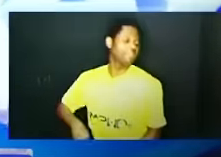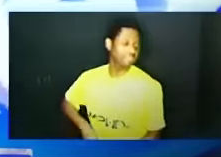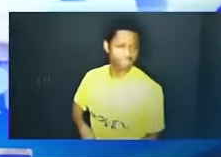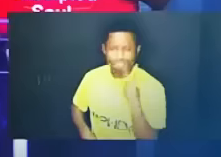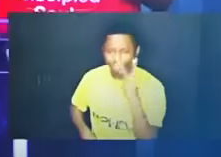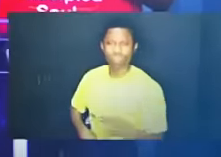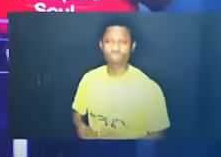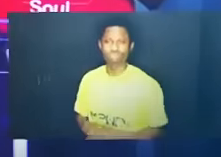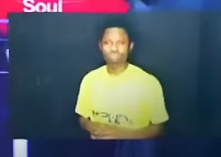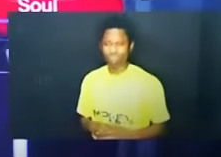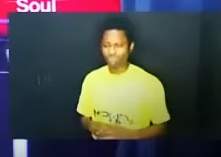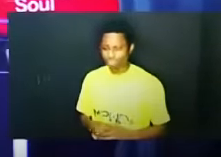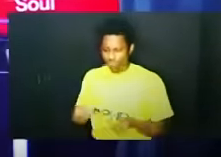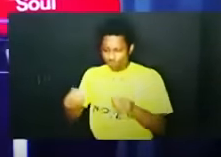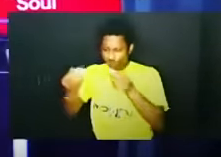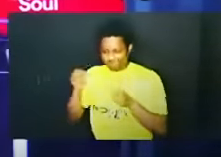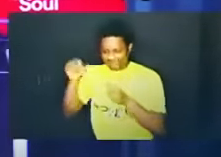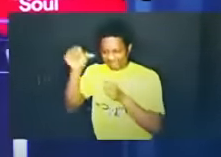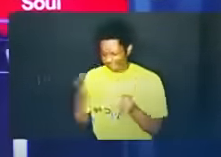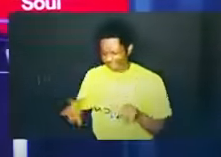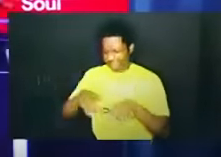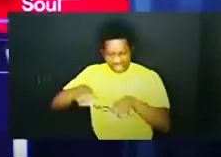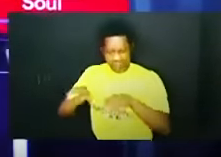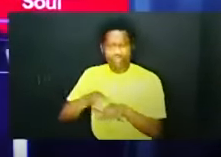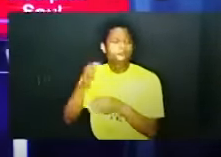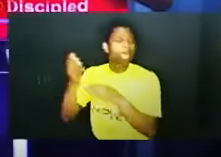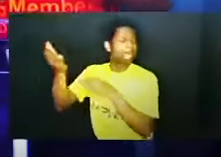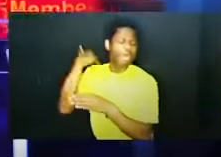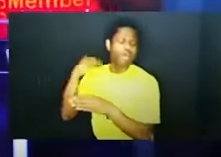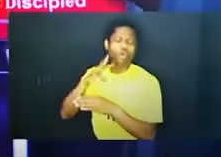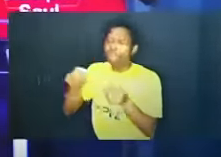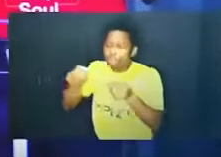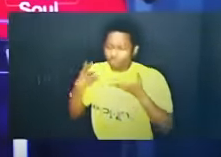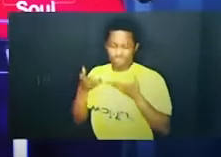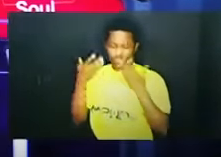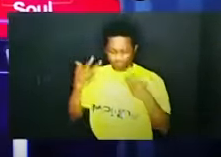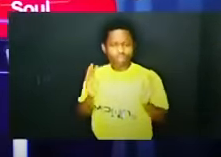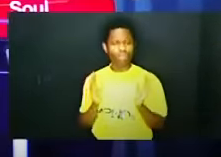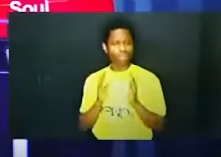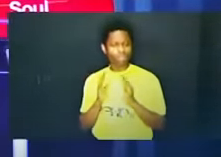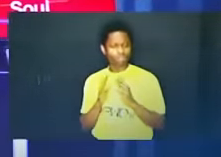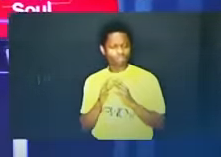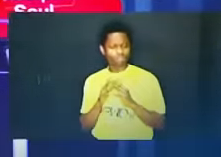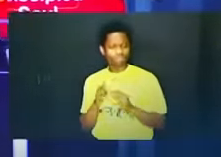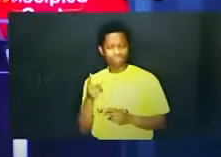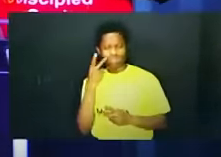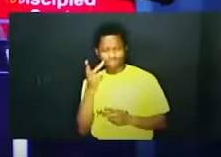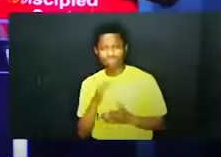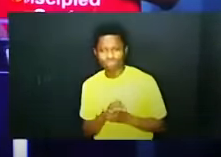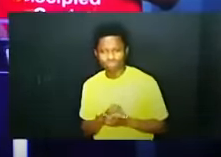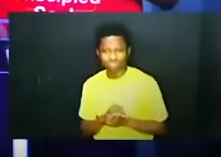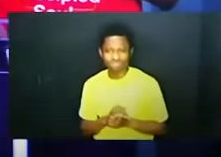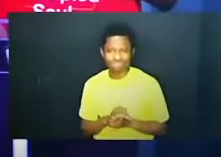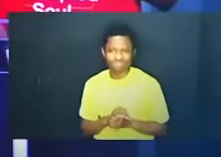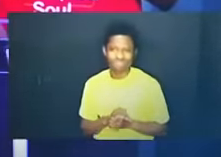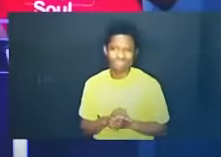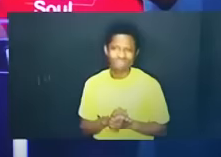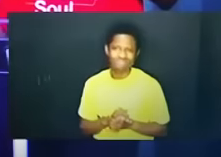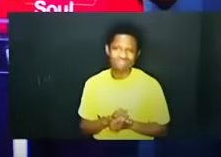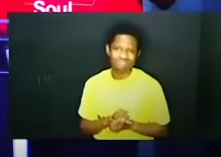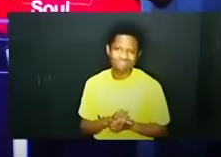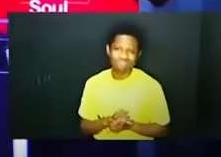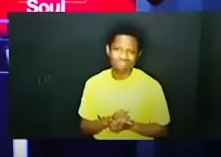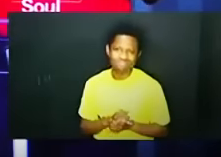He told me everything that I've ever done. Maybe she should have asked, and she